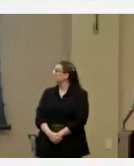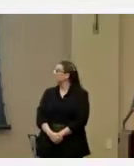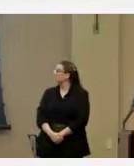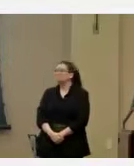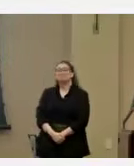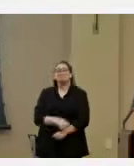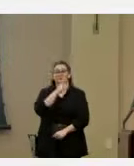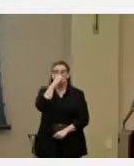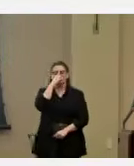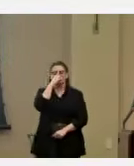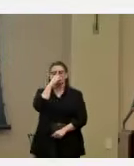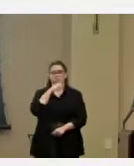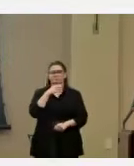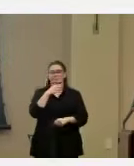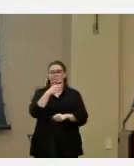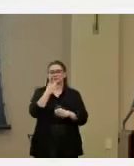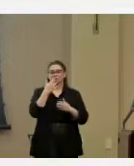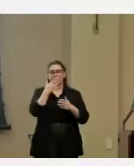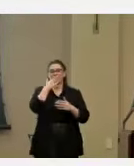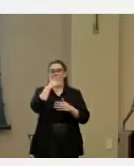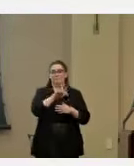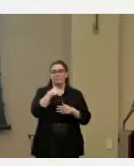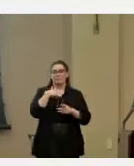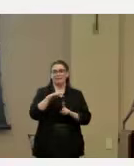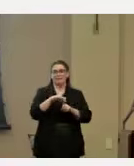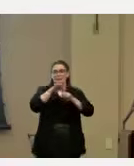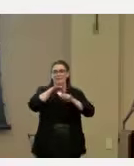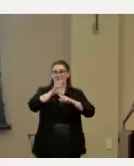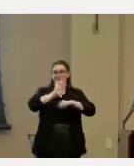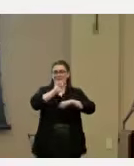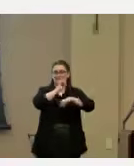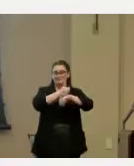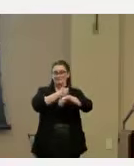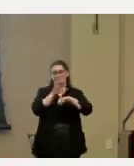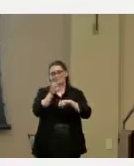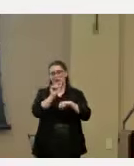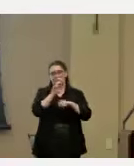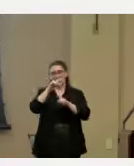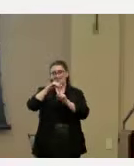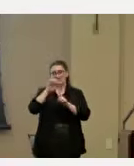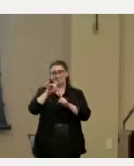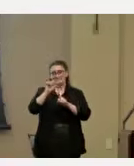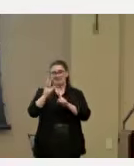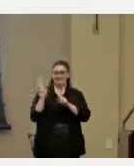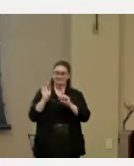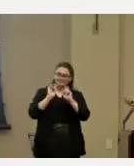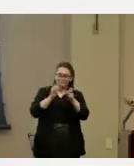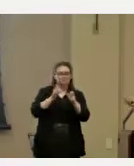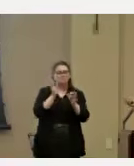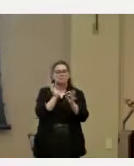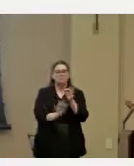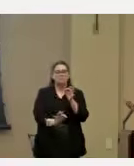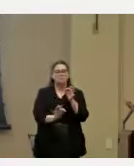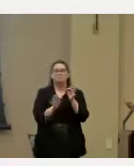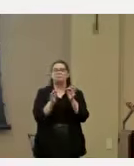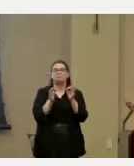that makes CAR T cell infusion and delivery really simple. And the reason I say that is